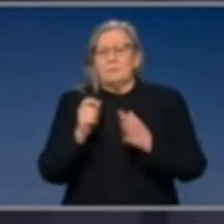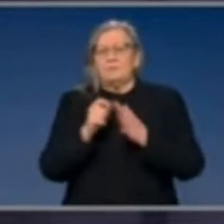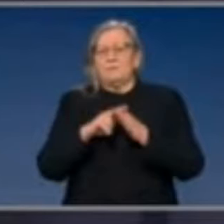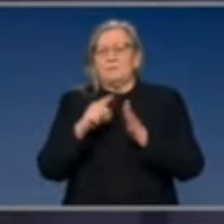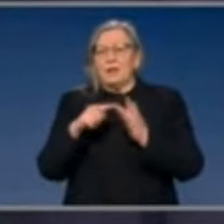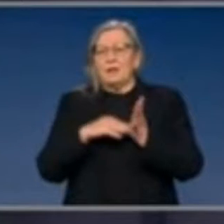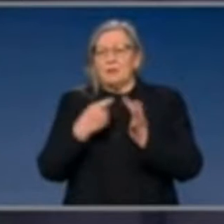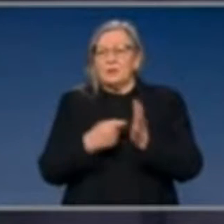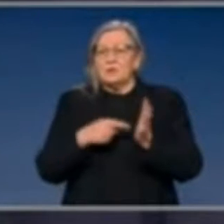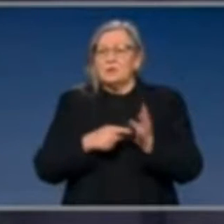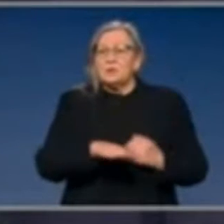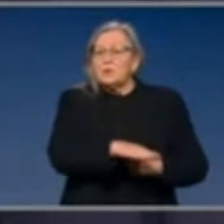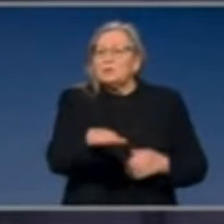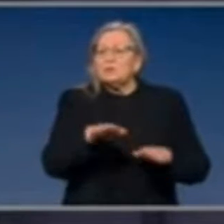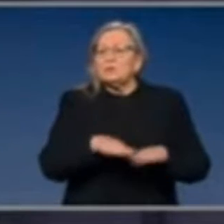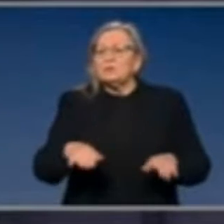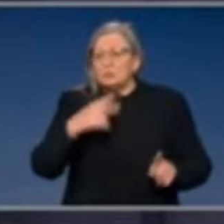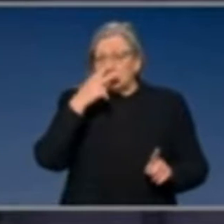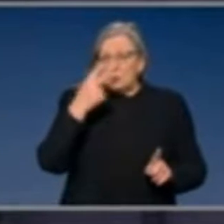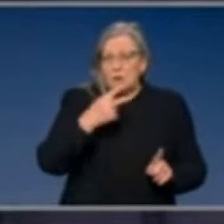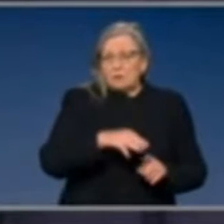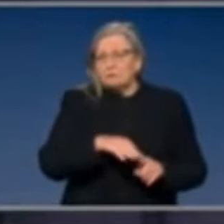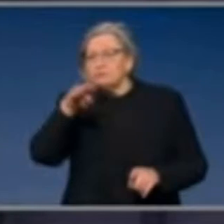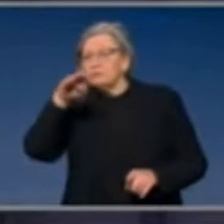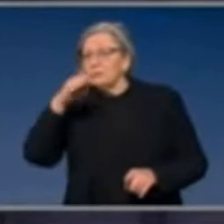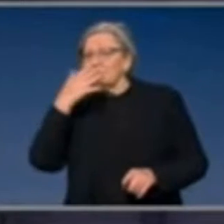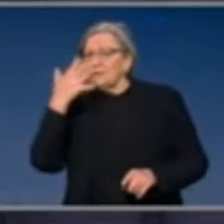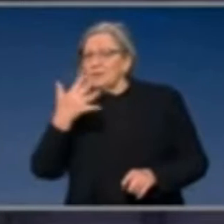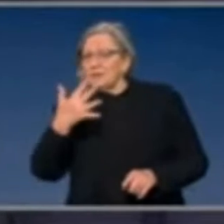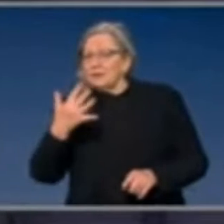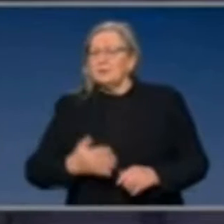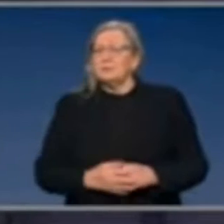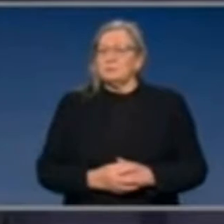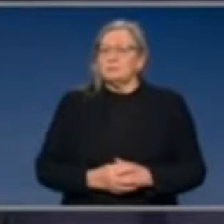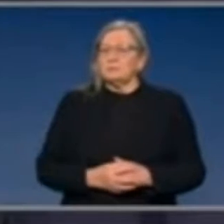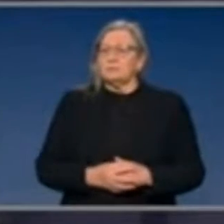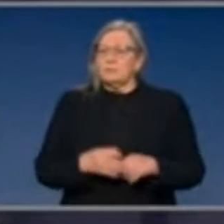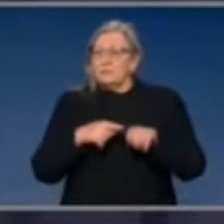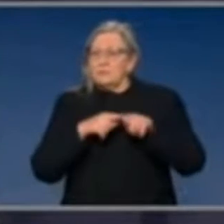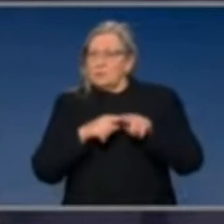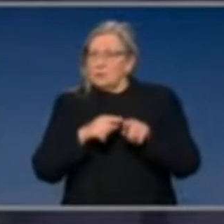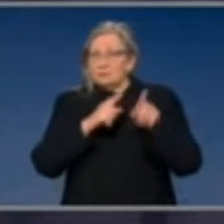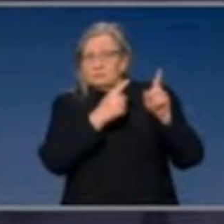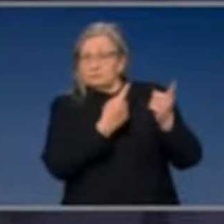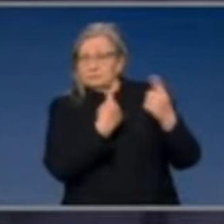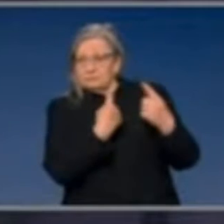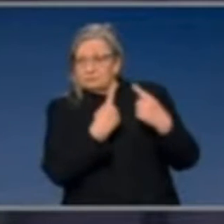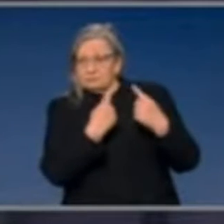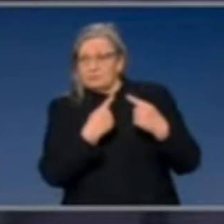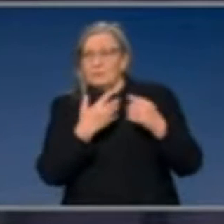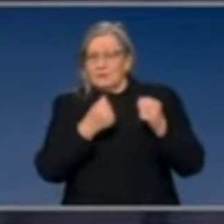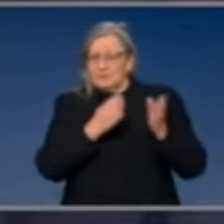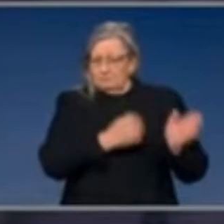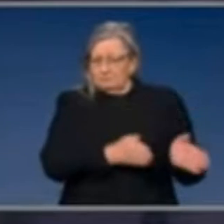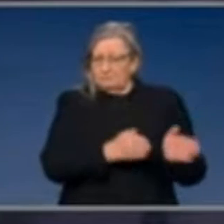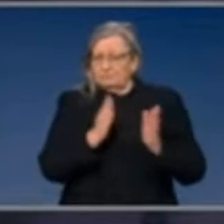to 15 years of age. We are following their advice and following the sequencing that they have suggested, and